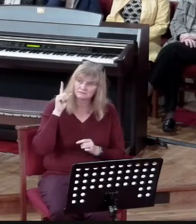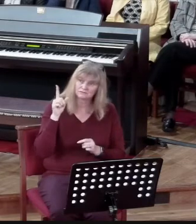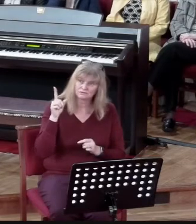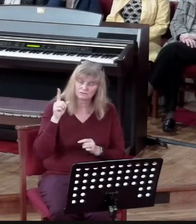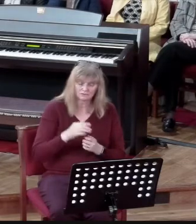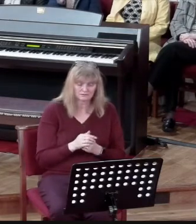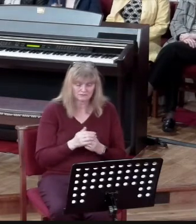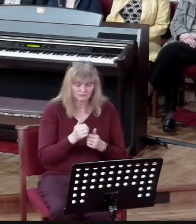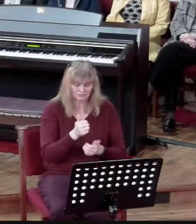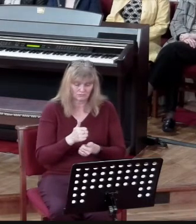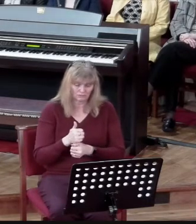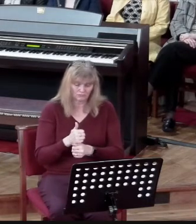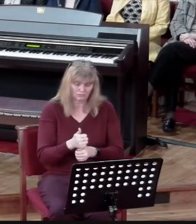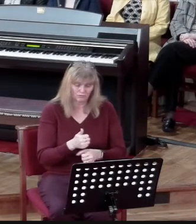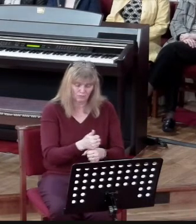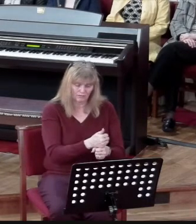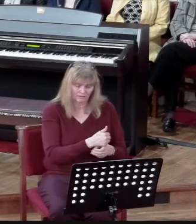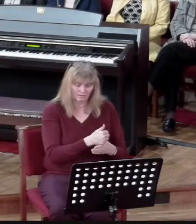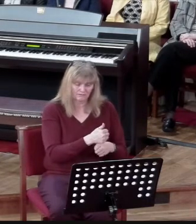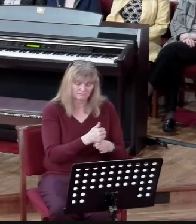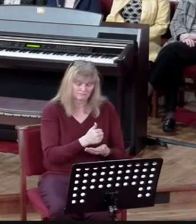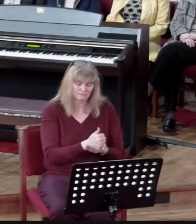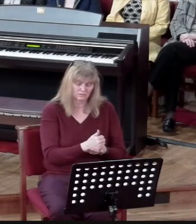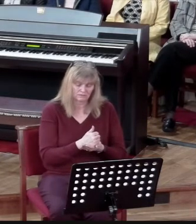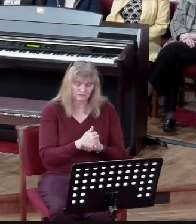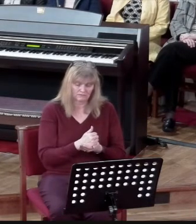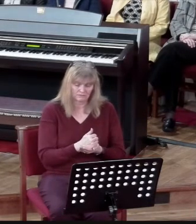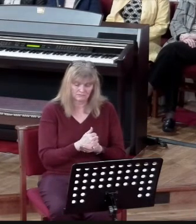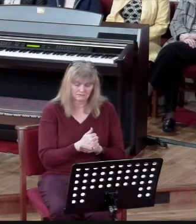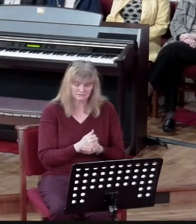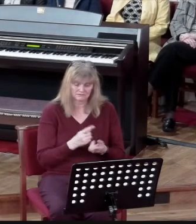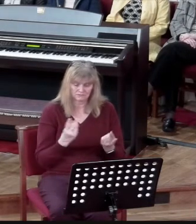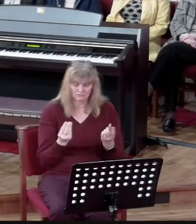need those who can see what's going on and have a